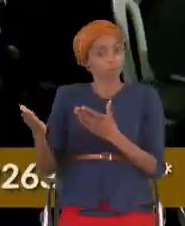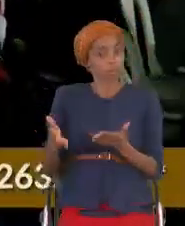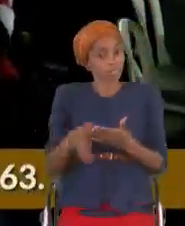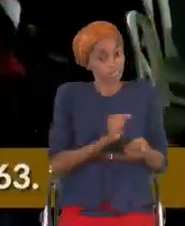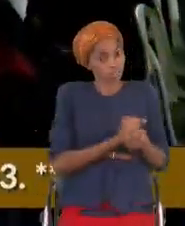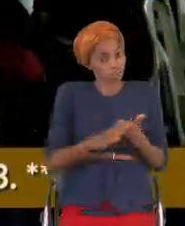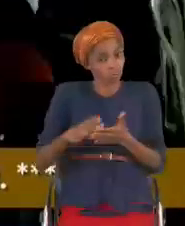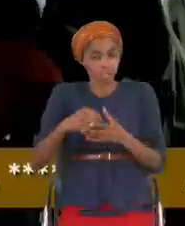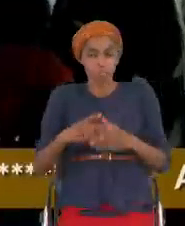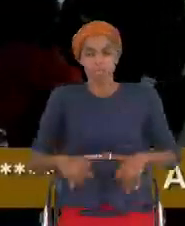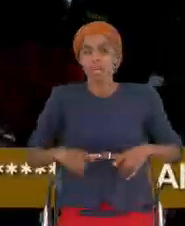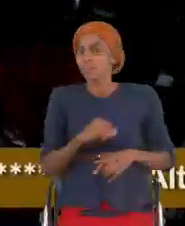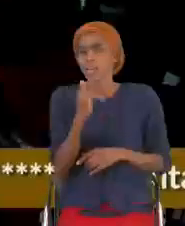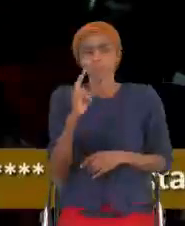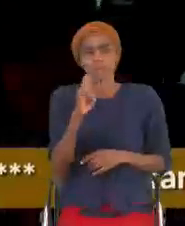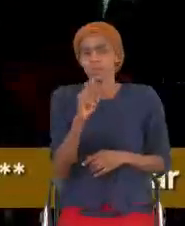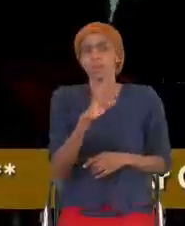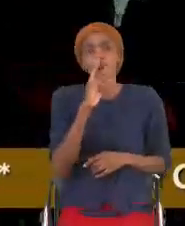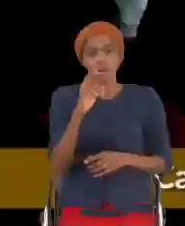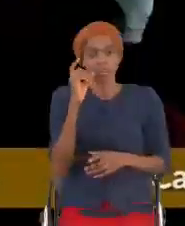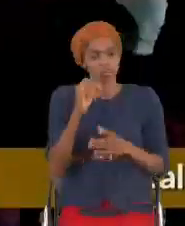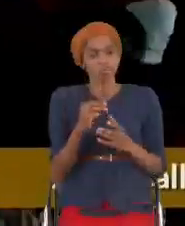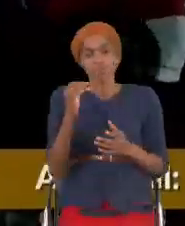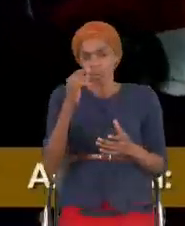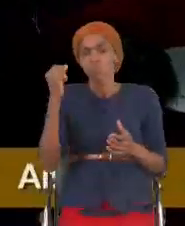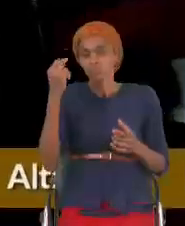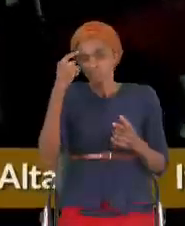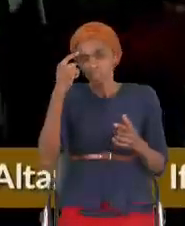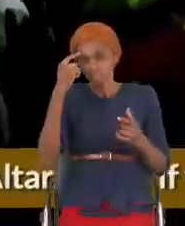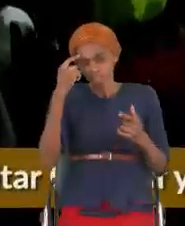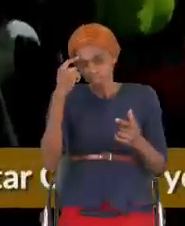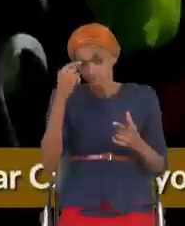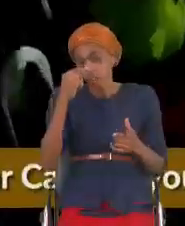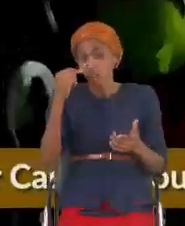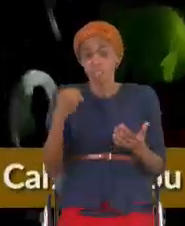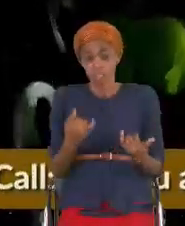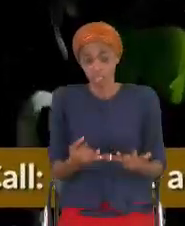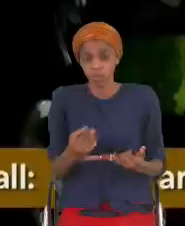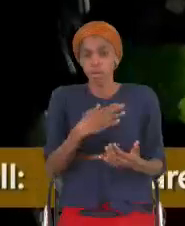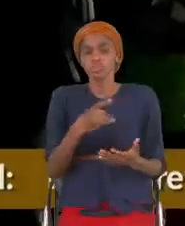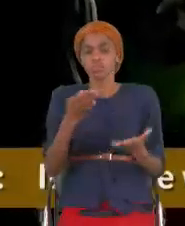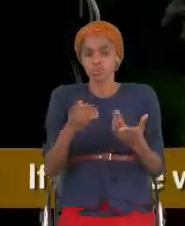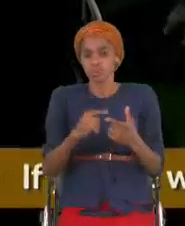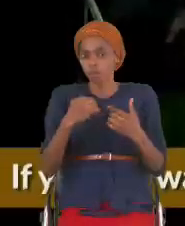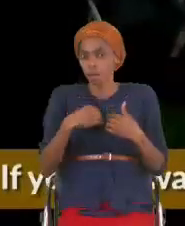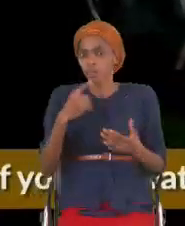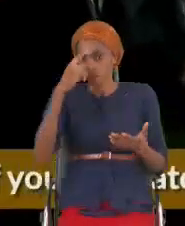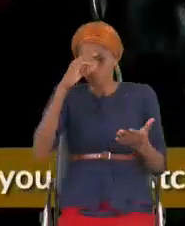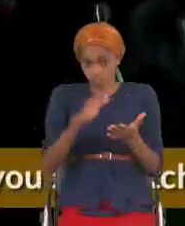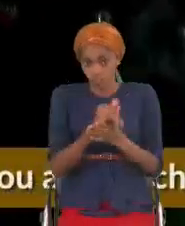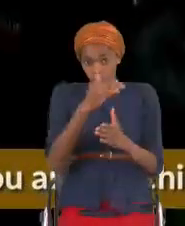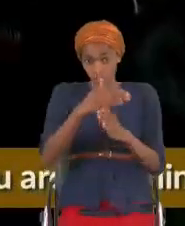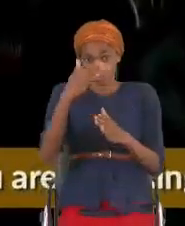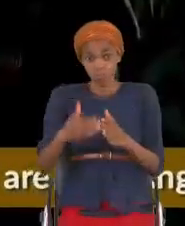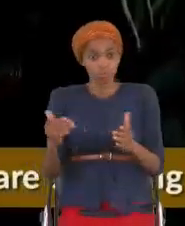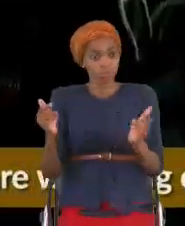in my life. Anyway, you have realized now, and you want to have total trust and complete faith, complete